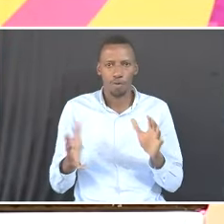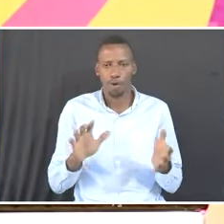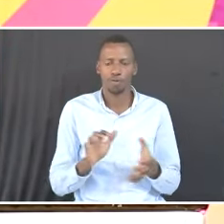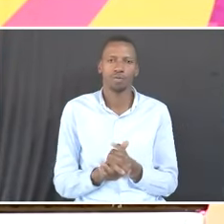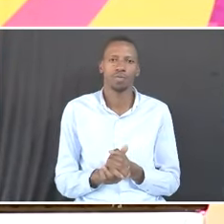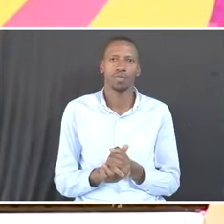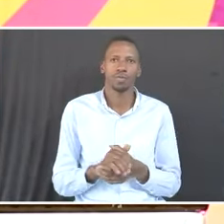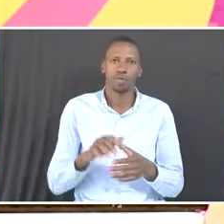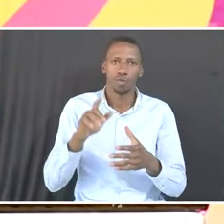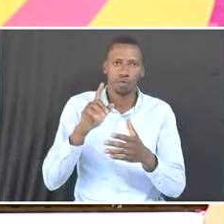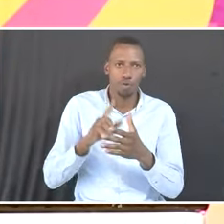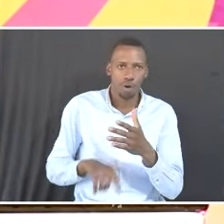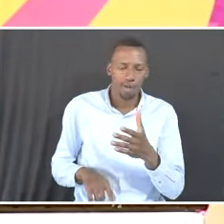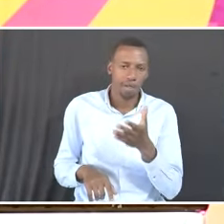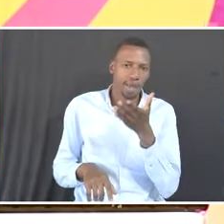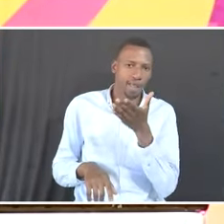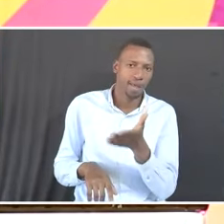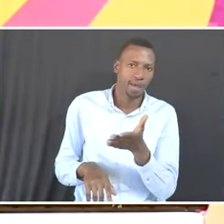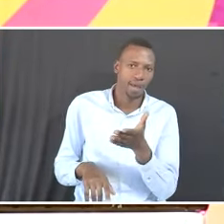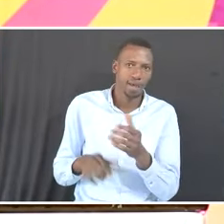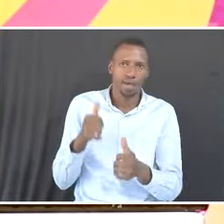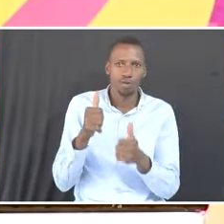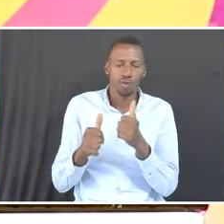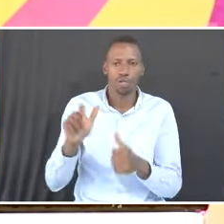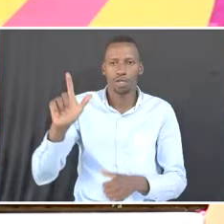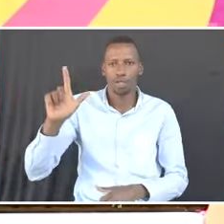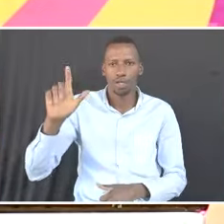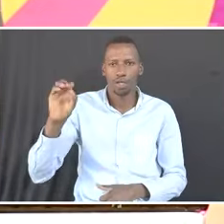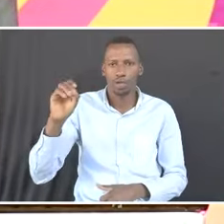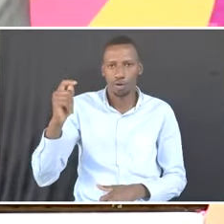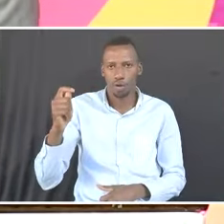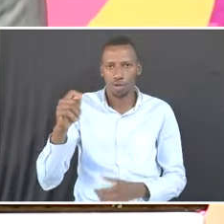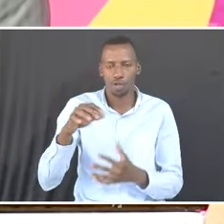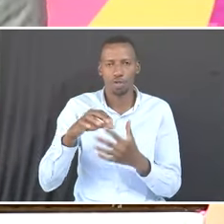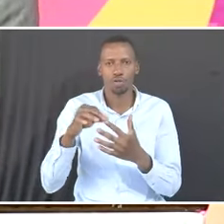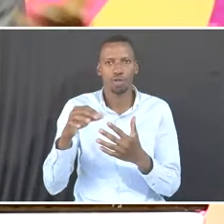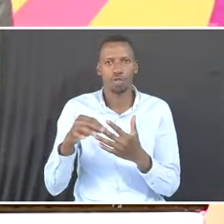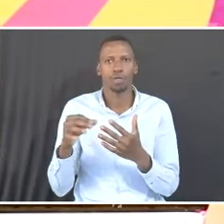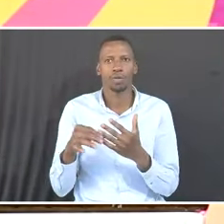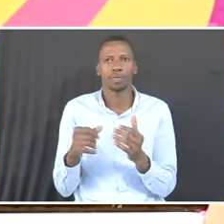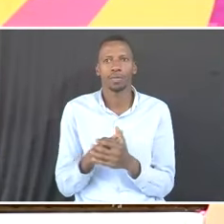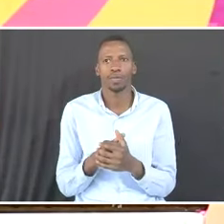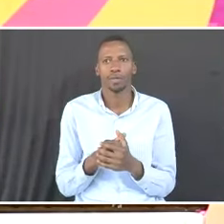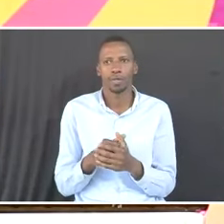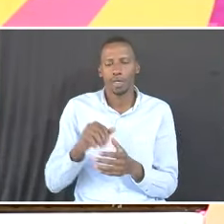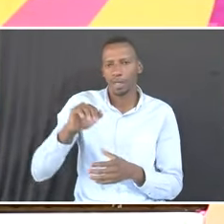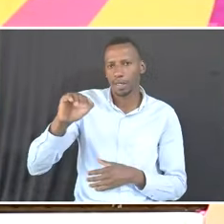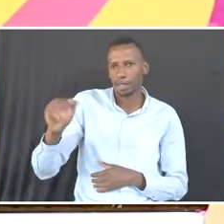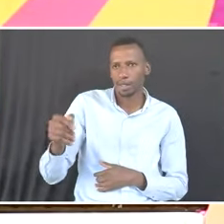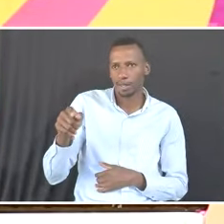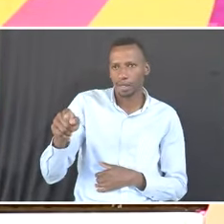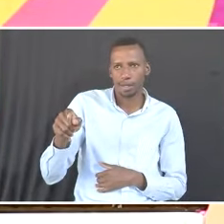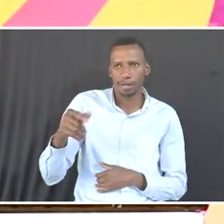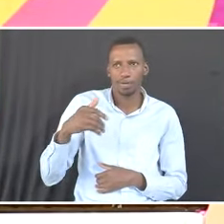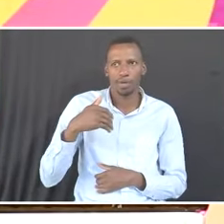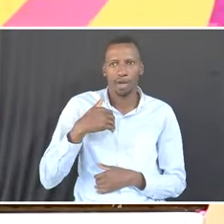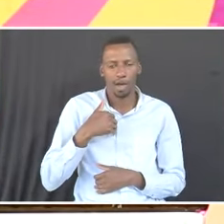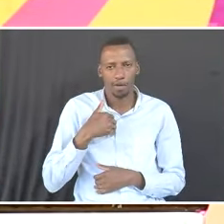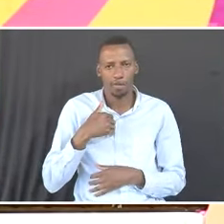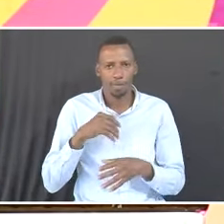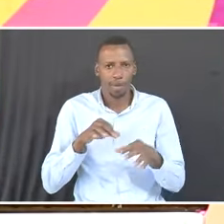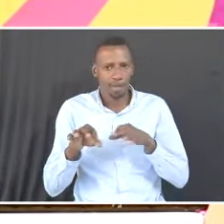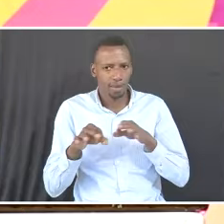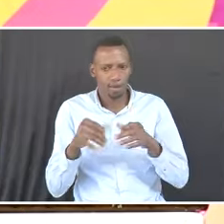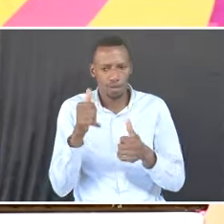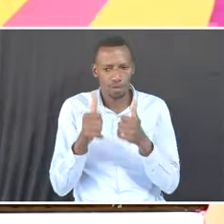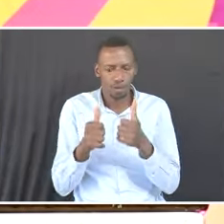What city is this that Lot chose? The city had a wonderful description that anyone could have admired